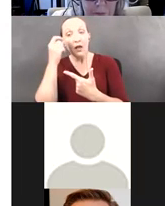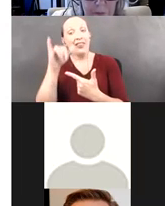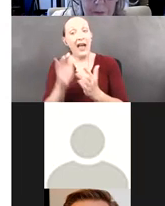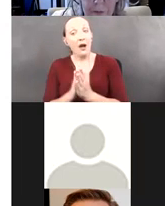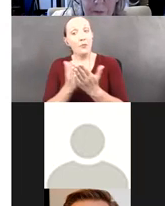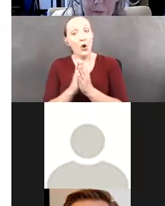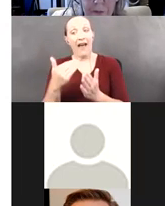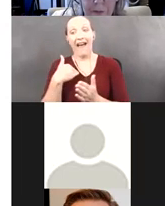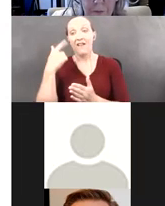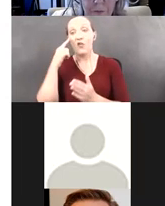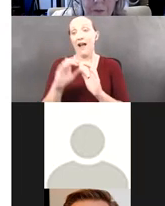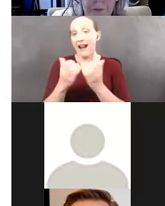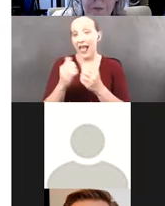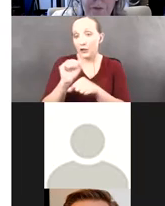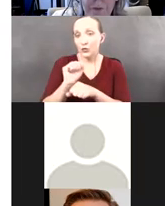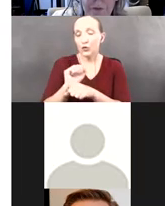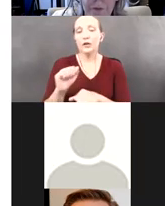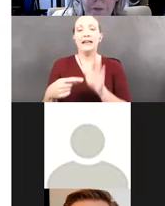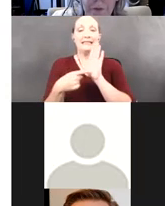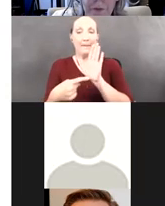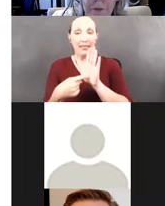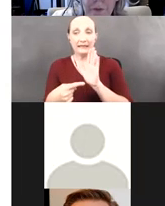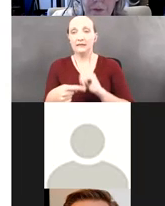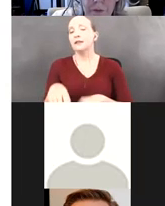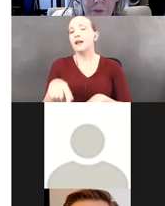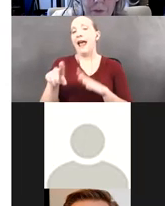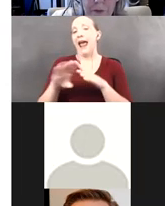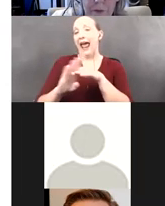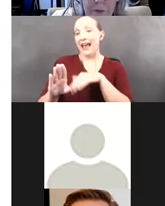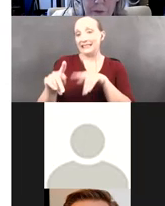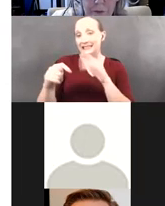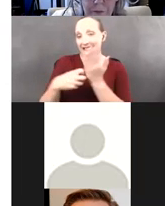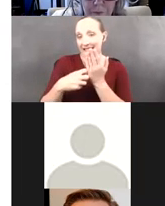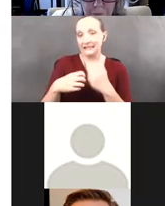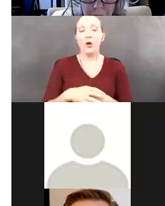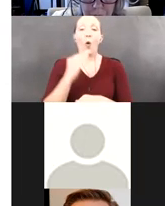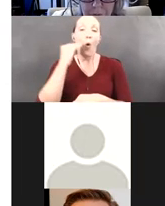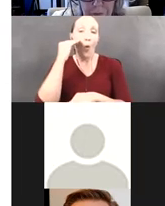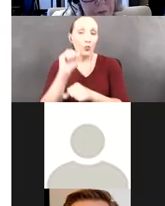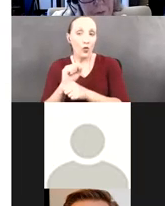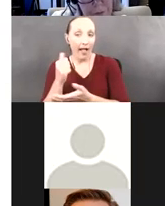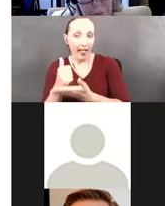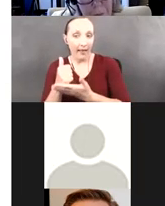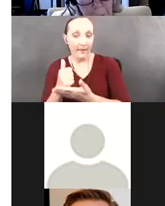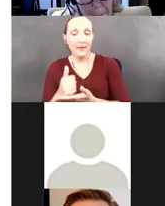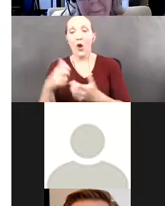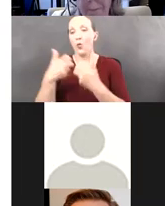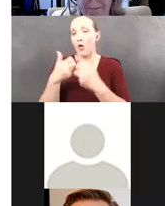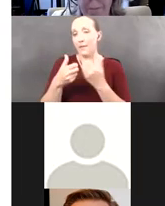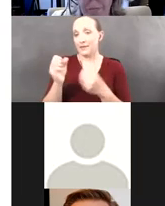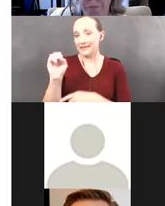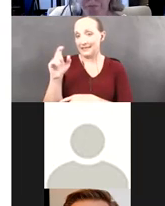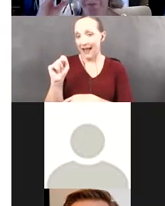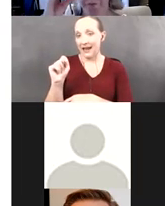classwork, libros de trabajo también templates, tienen trabajo de exit clase, tickets, plantillas, homework boletos de helpers, salida, problem ayudantes de sets, tarea, grupos de sprints, problemas,